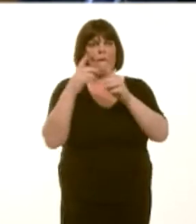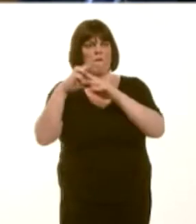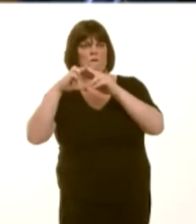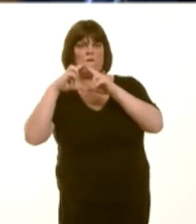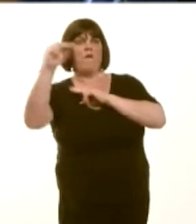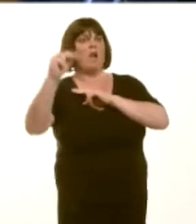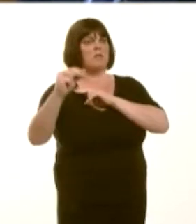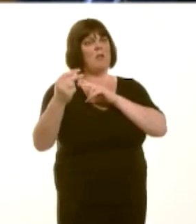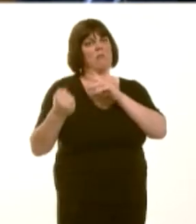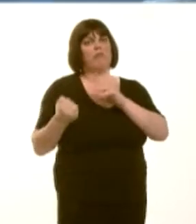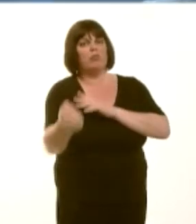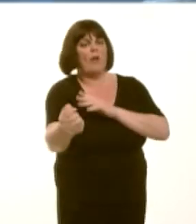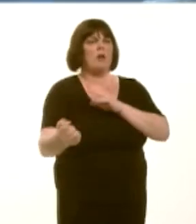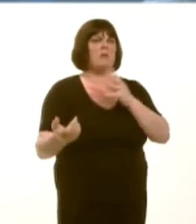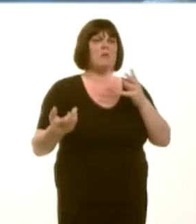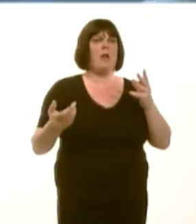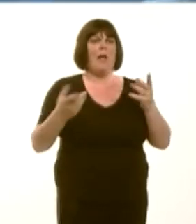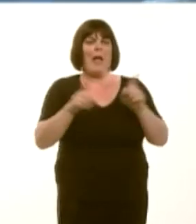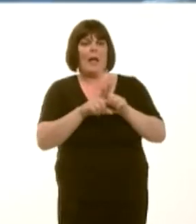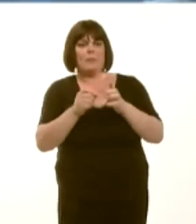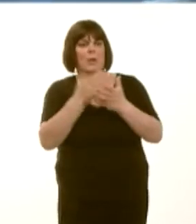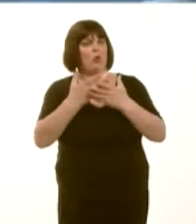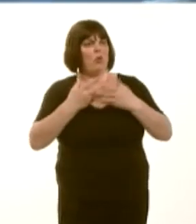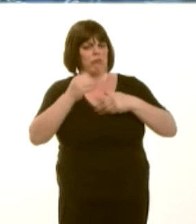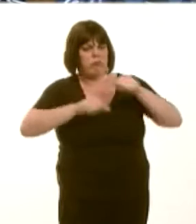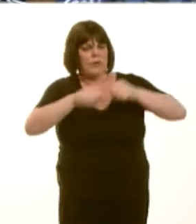of extension of the system in the future. Simon Thomas.